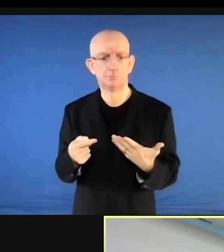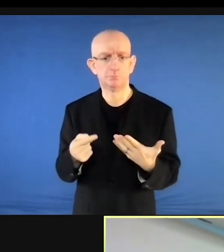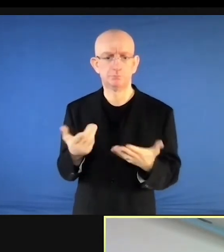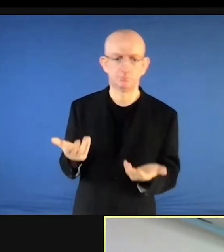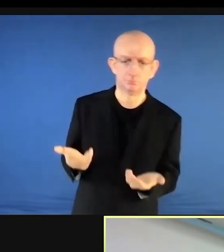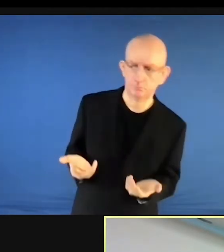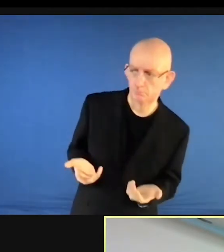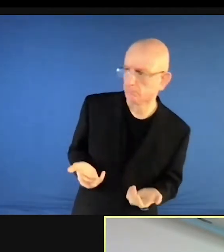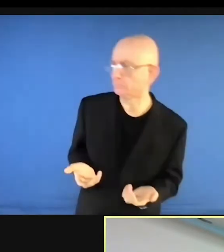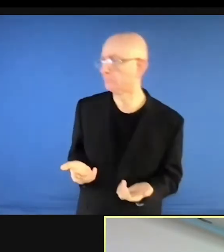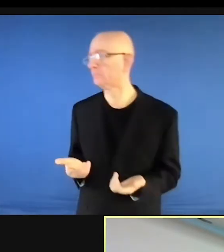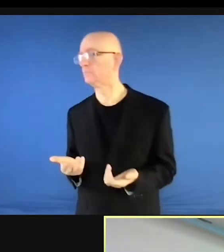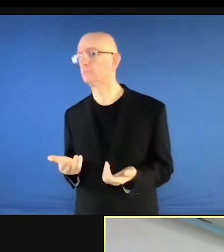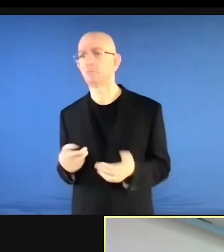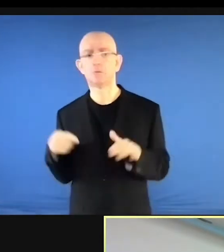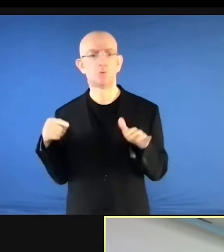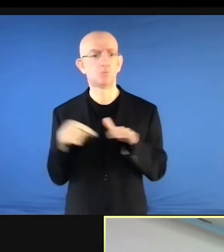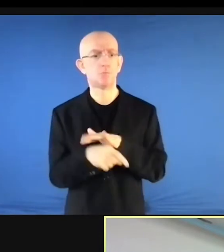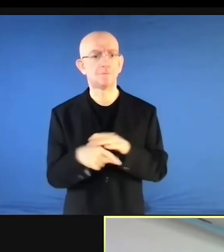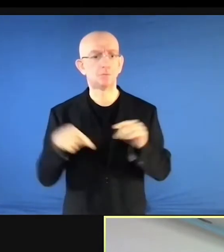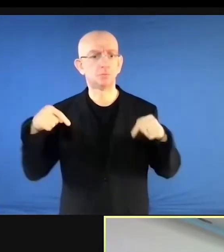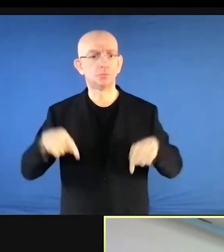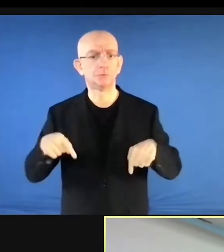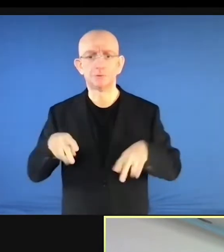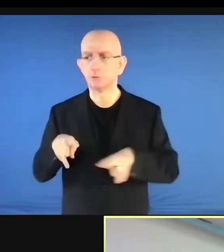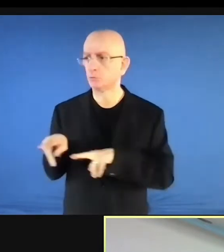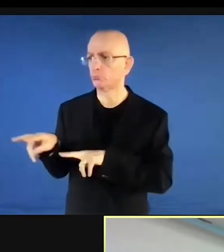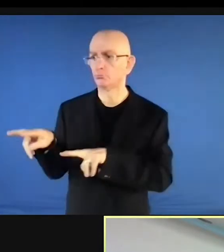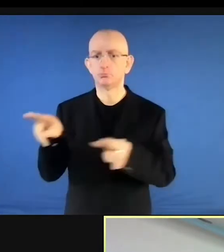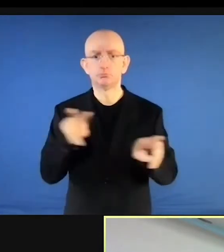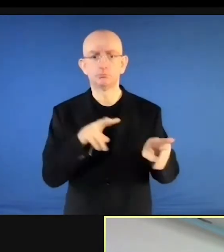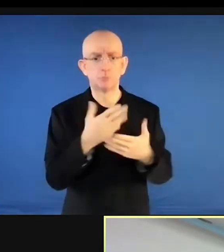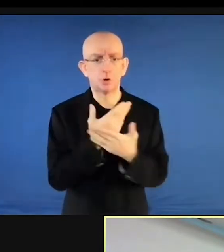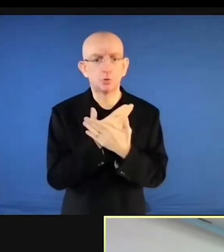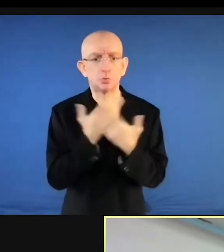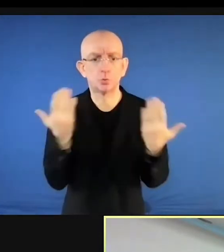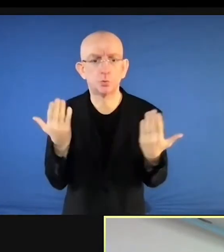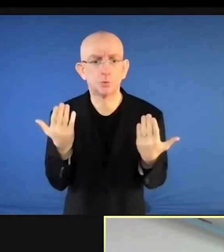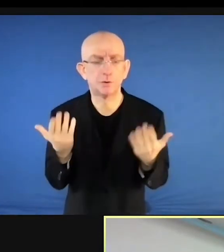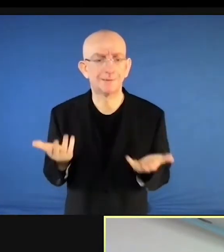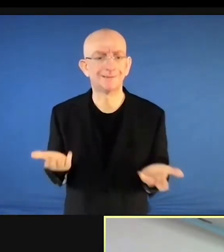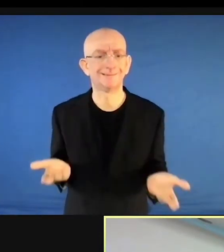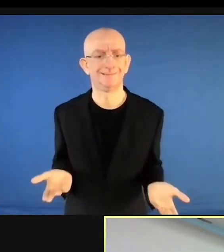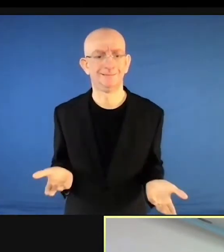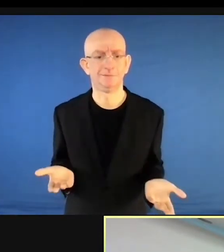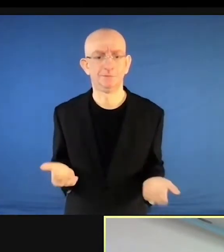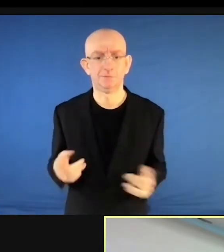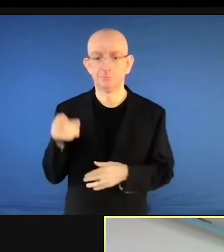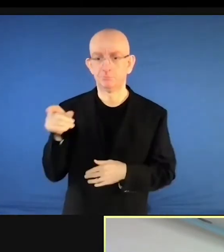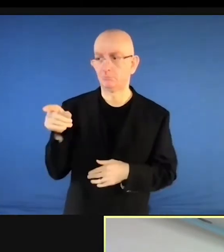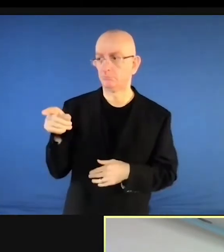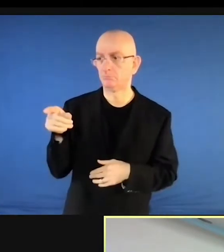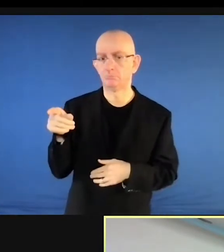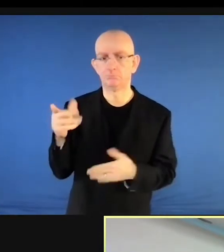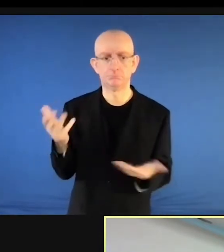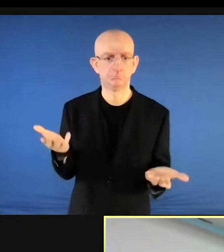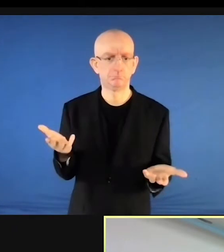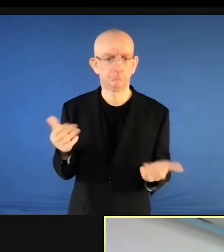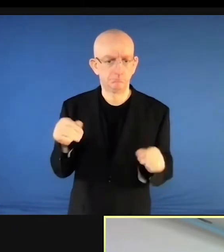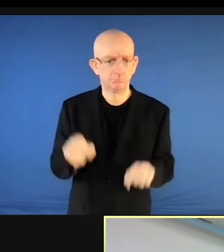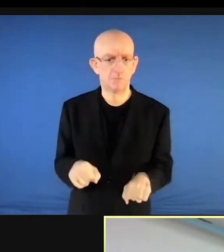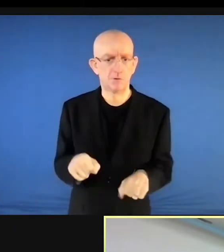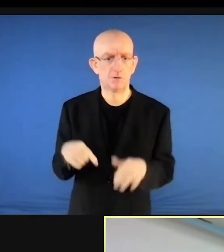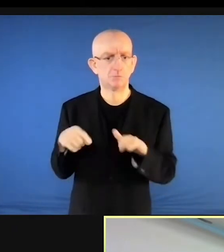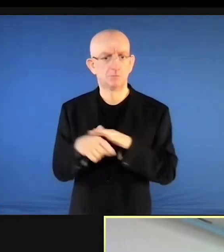refugee as a presenter or refugee as a co-presenter of the paper that